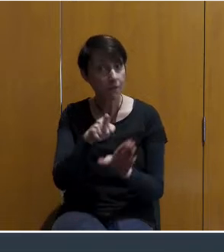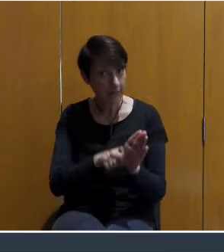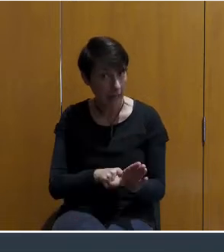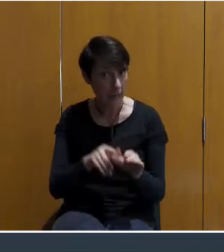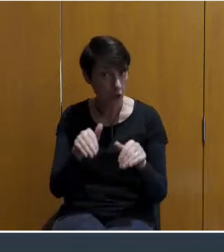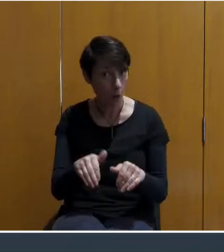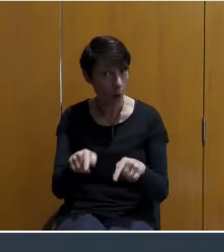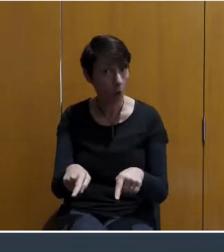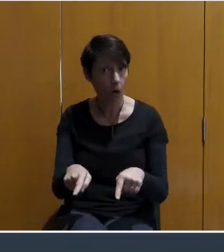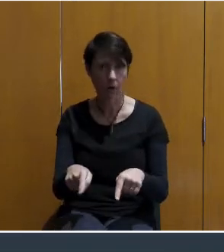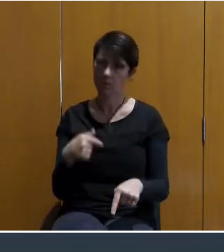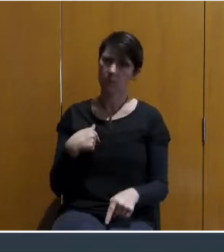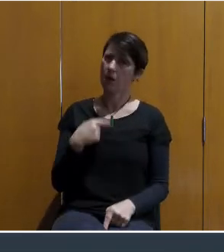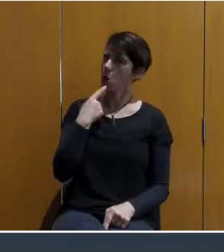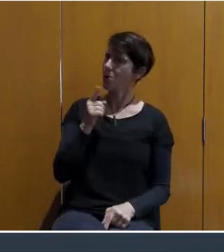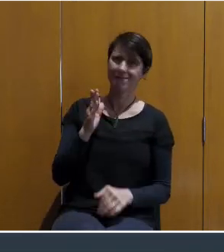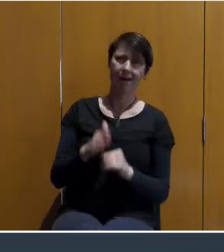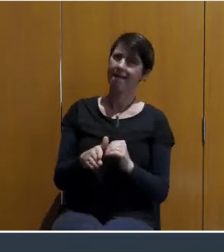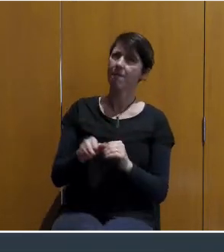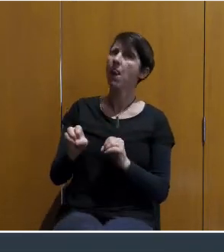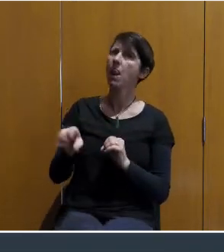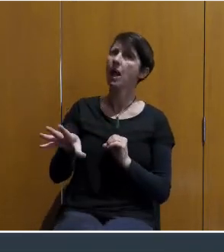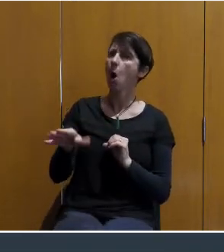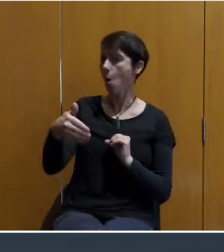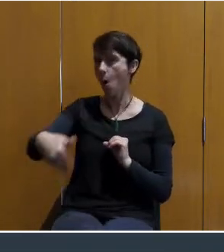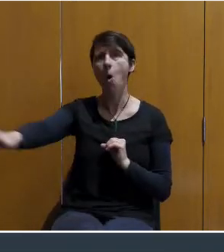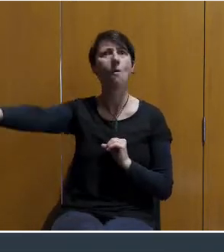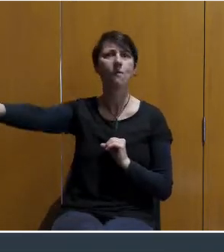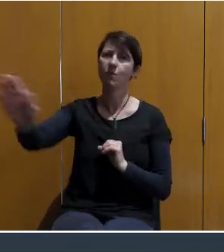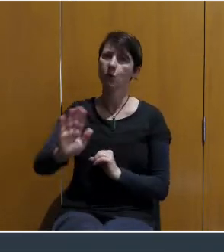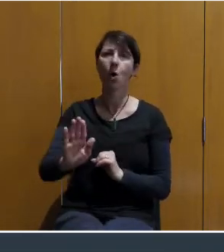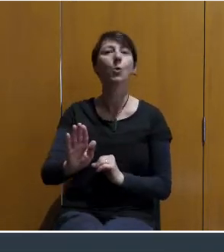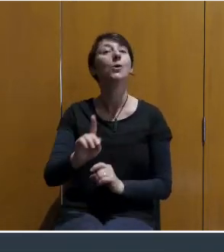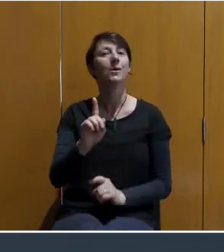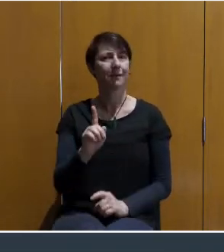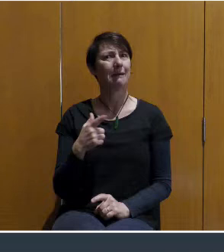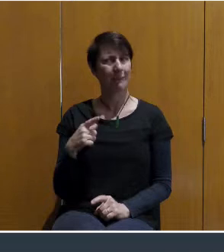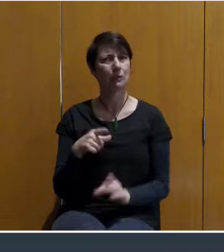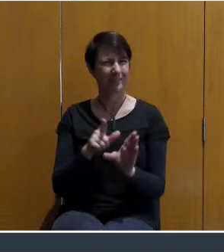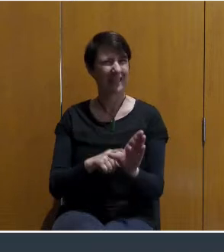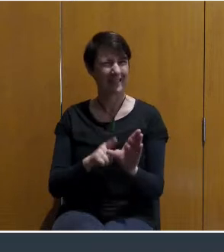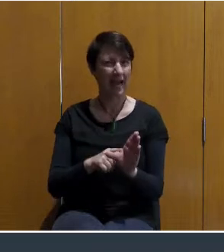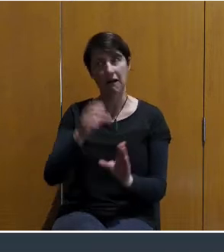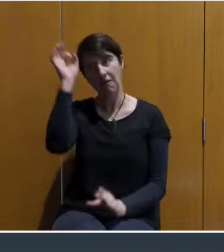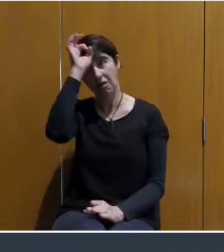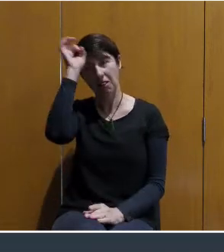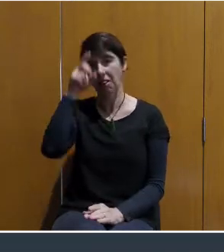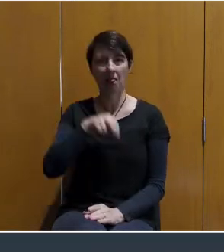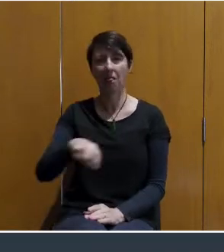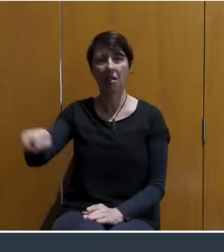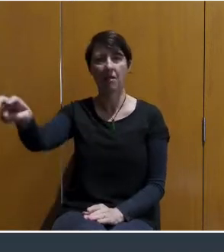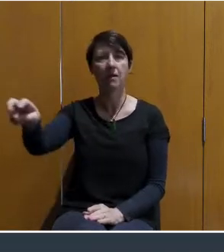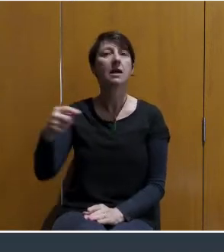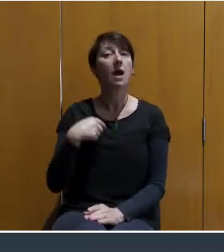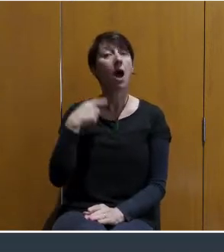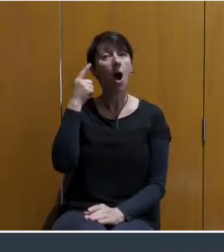know, you've got problems, and that's half our issues. So having a long line is actually excellent. And 5 metres is probably a good